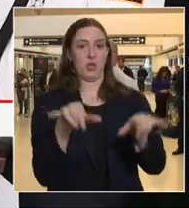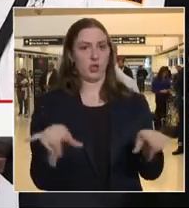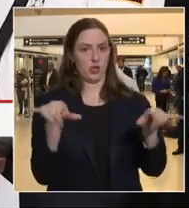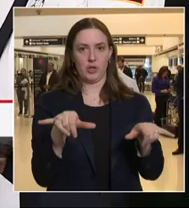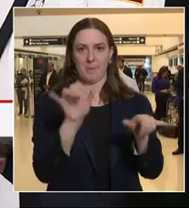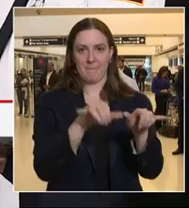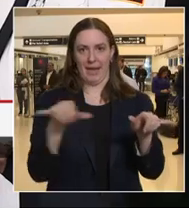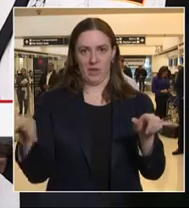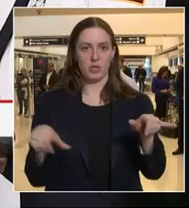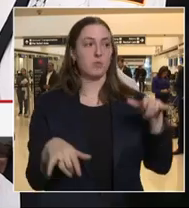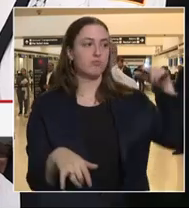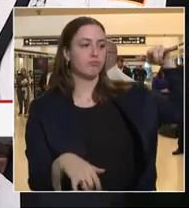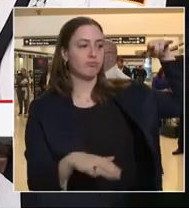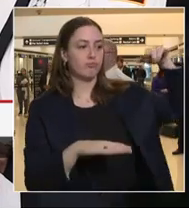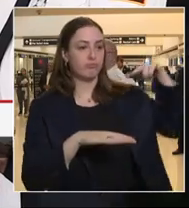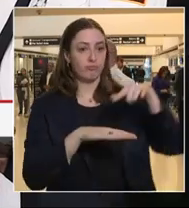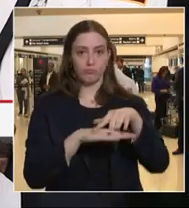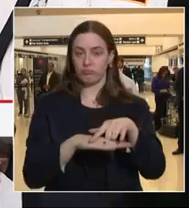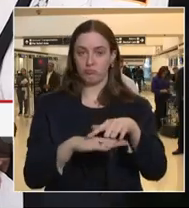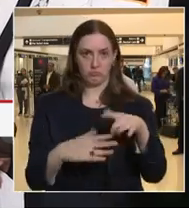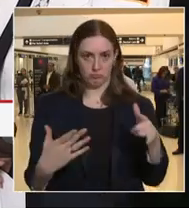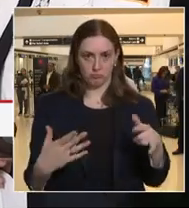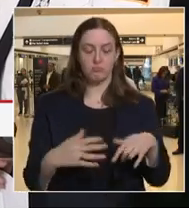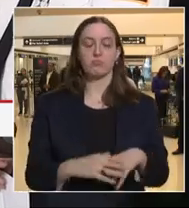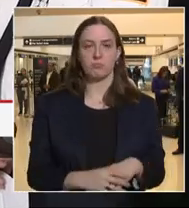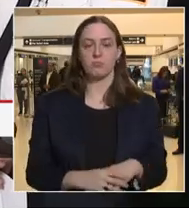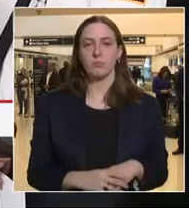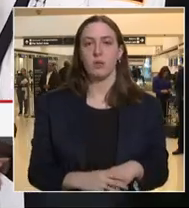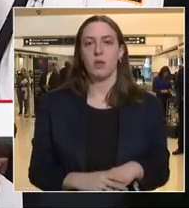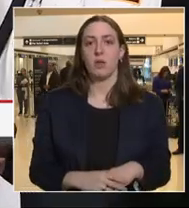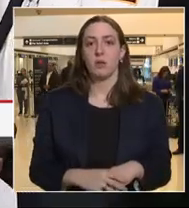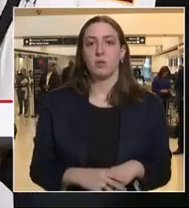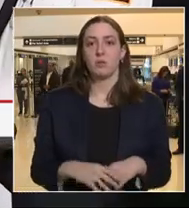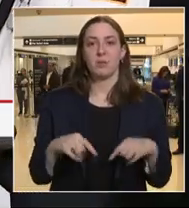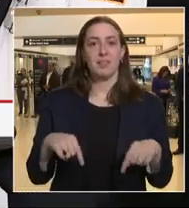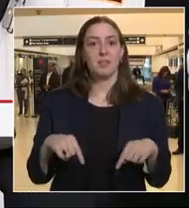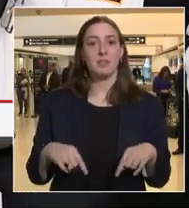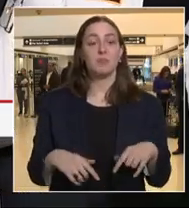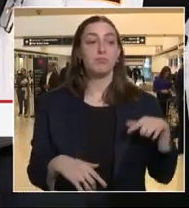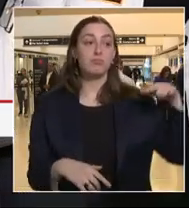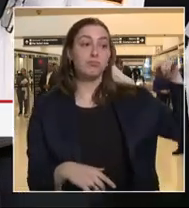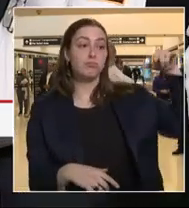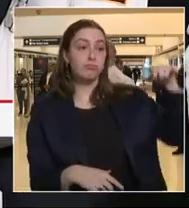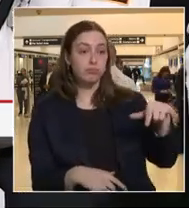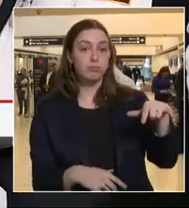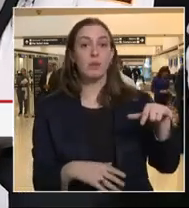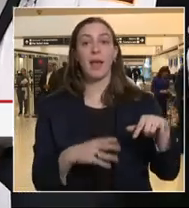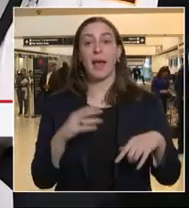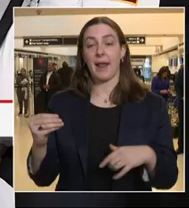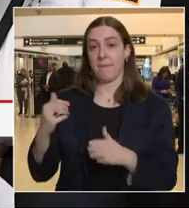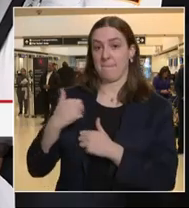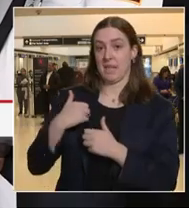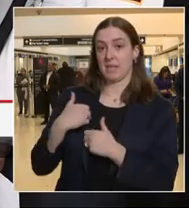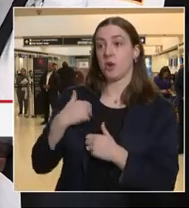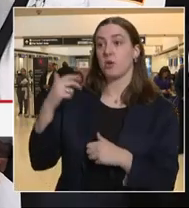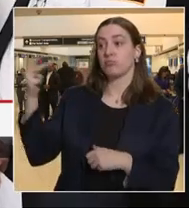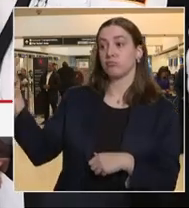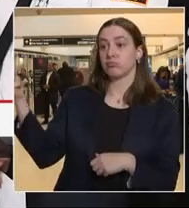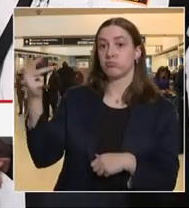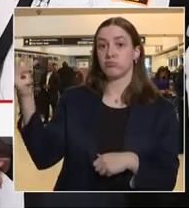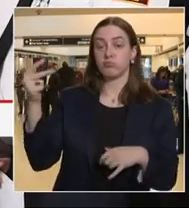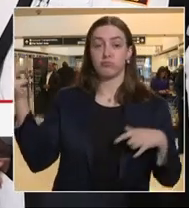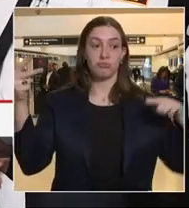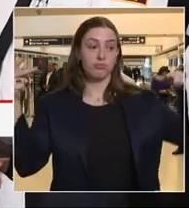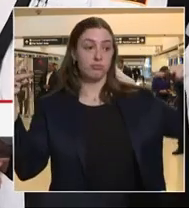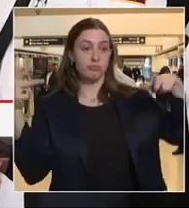into DCA. So this was not unusual with a military aircraft flying the river